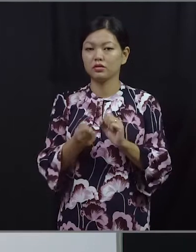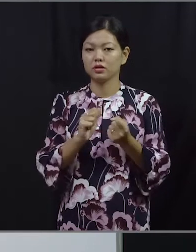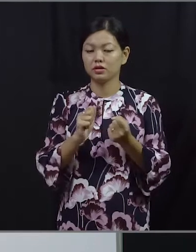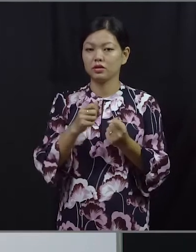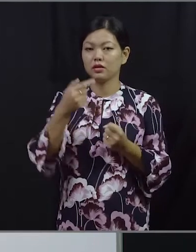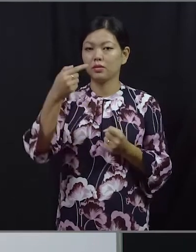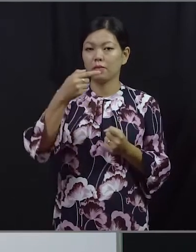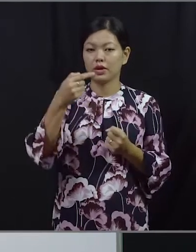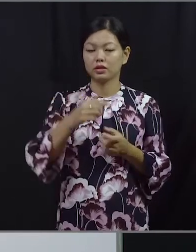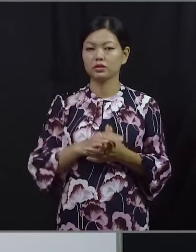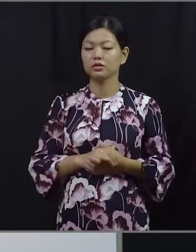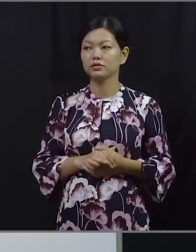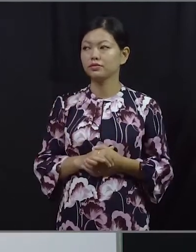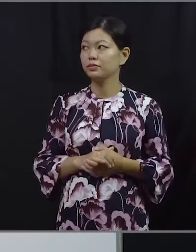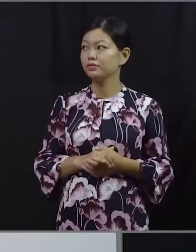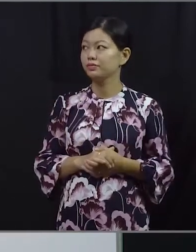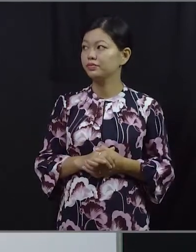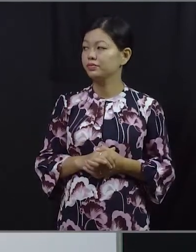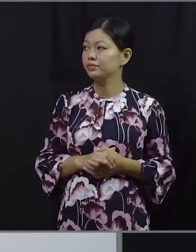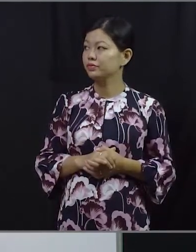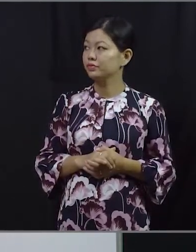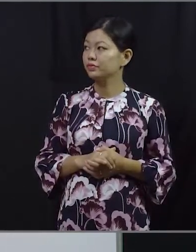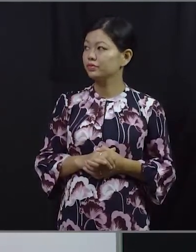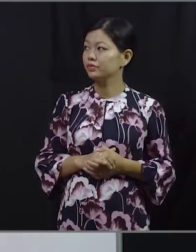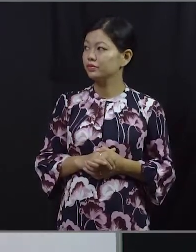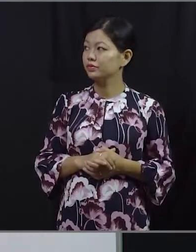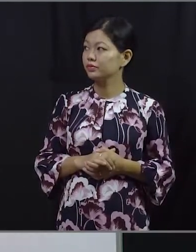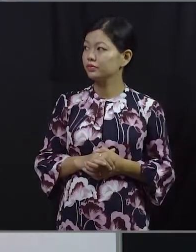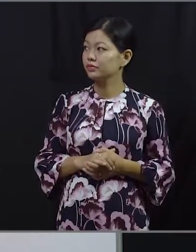simple microscope. It will be continuation.